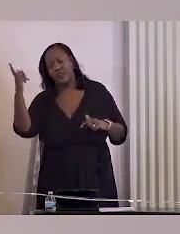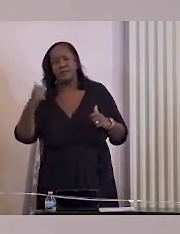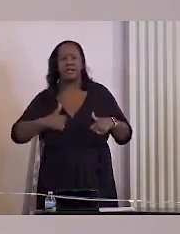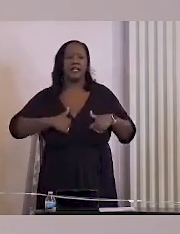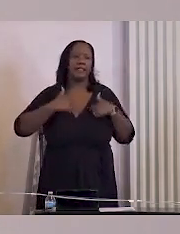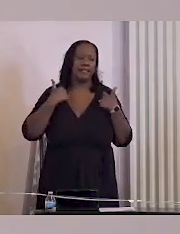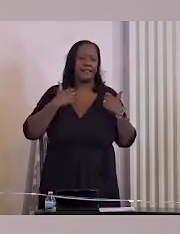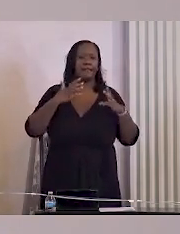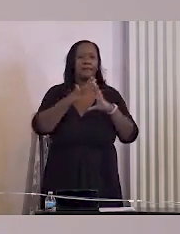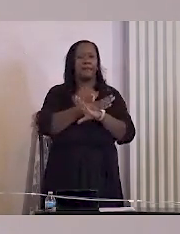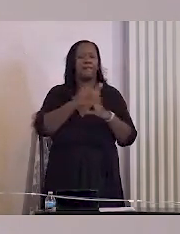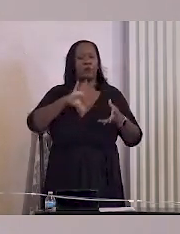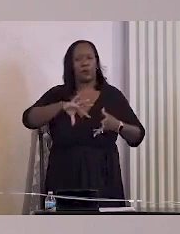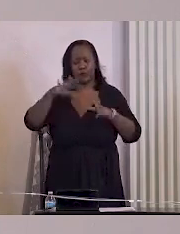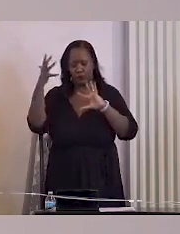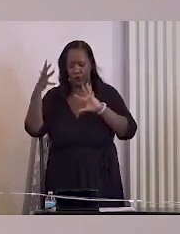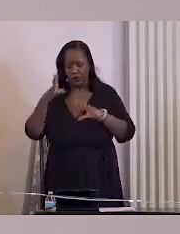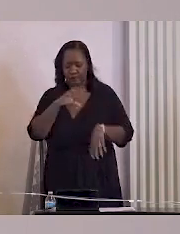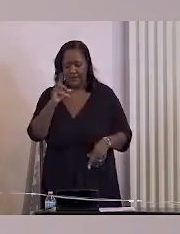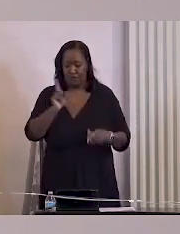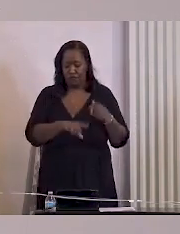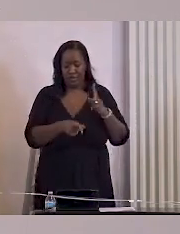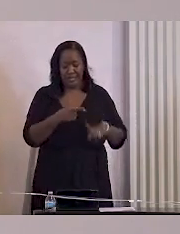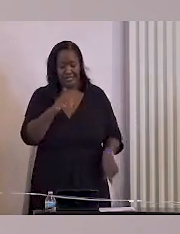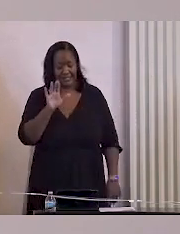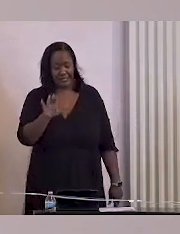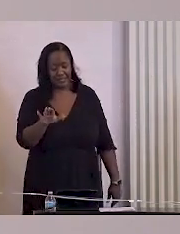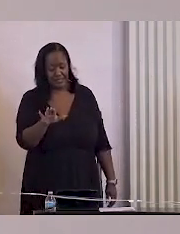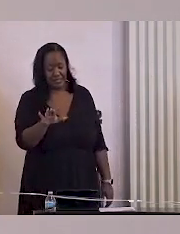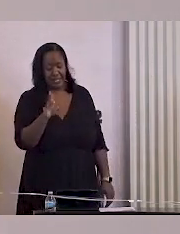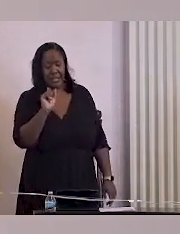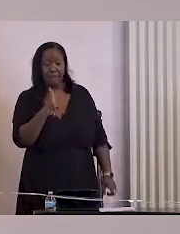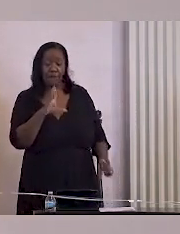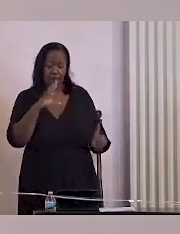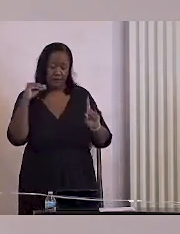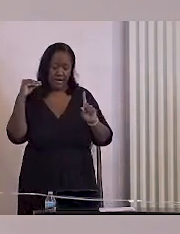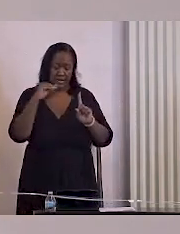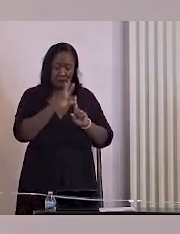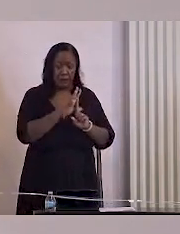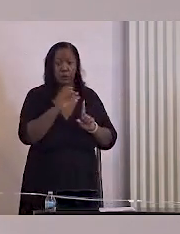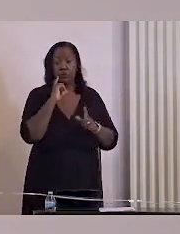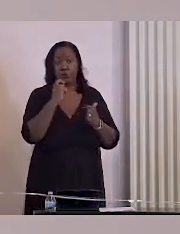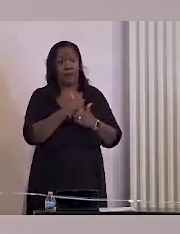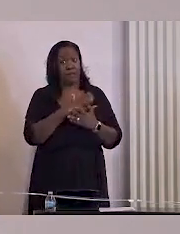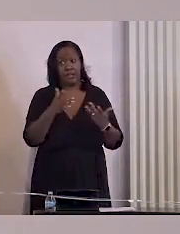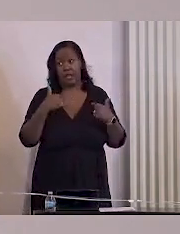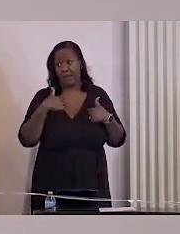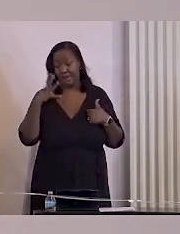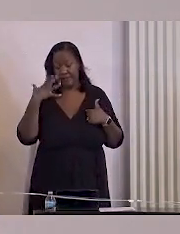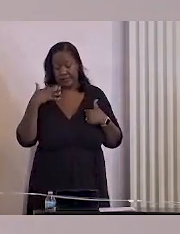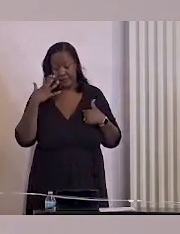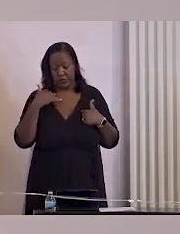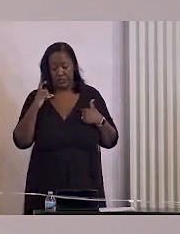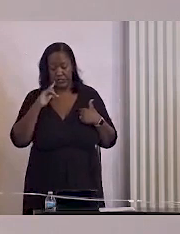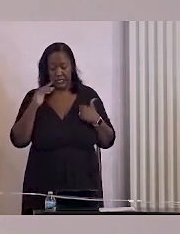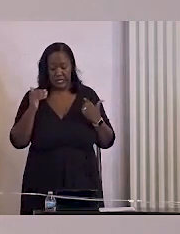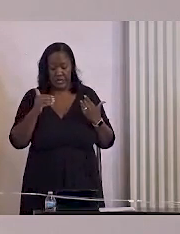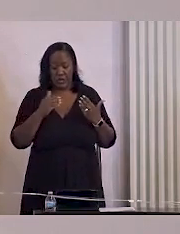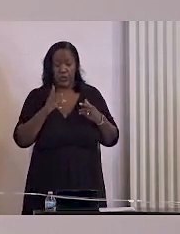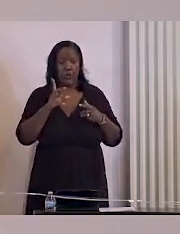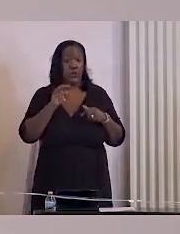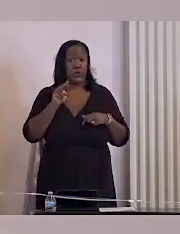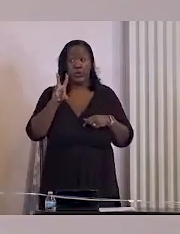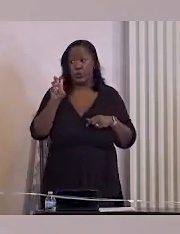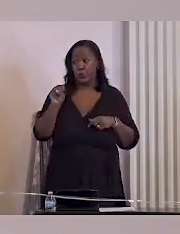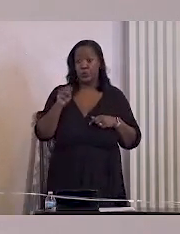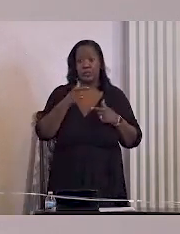the storm. And friends, if you have been exposed to all that I've been exposed to in our news cycles, you know that the